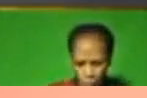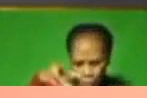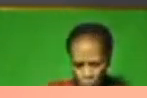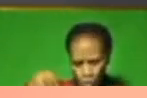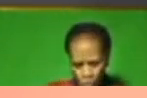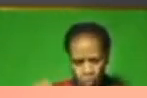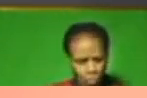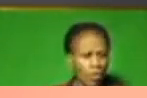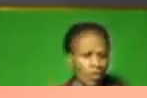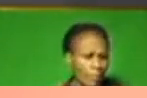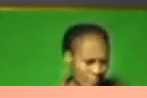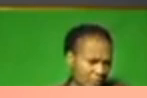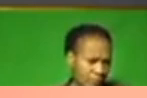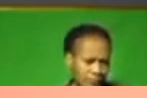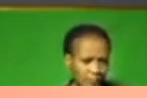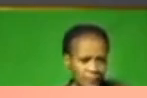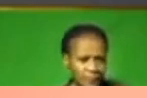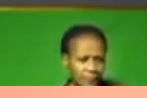at the moment.